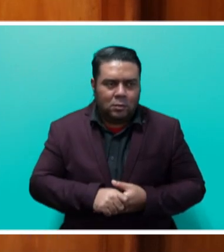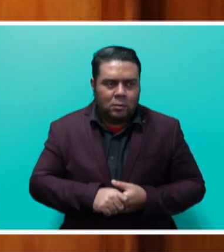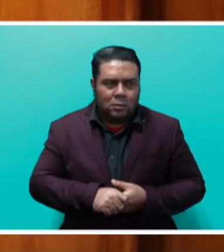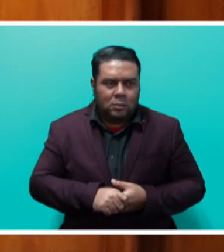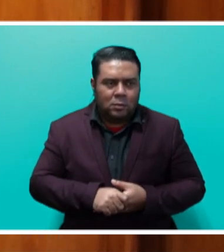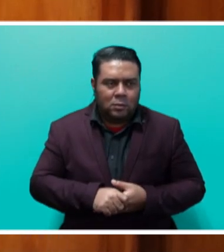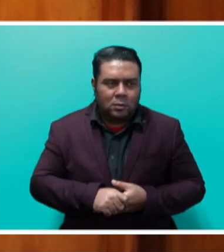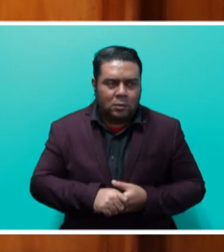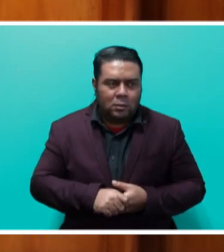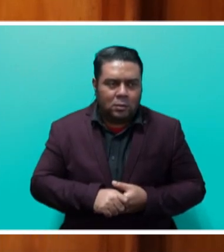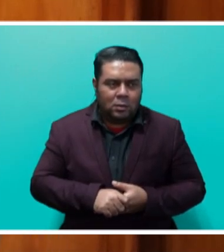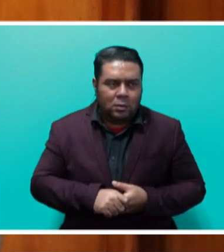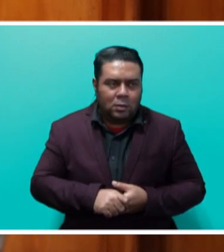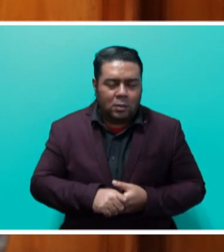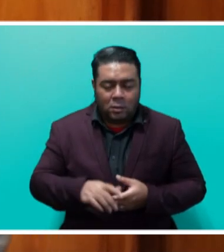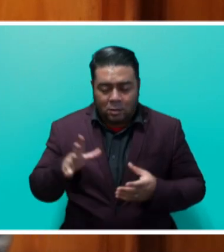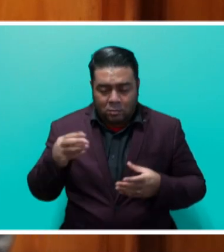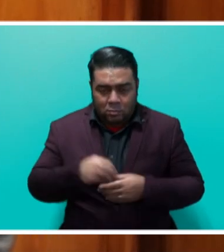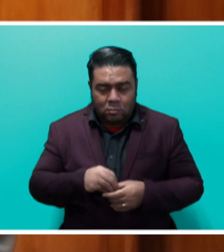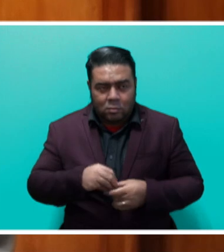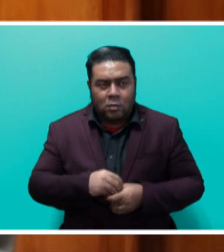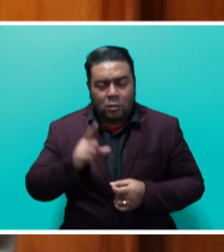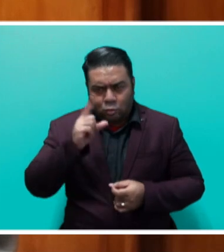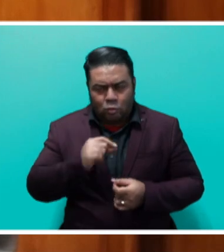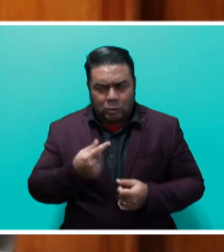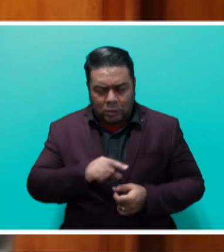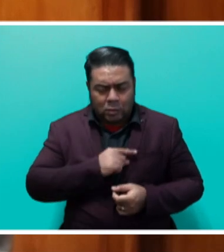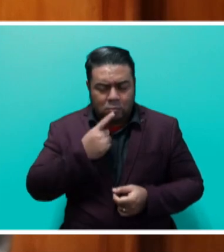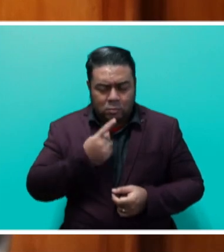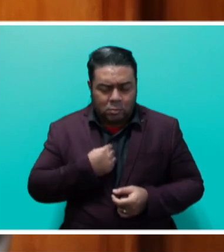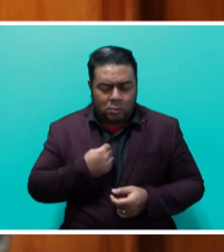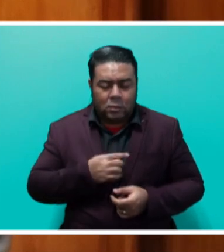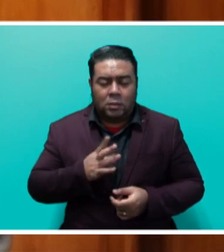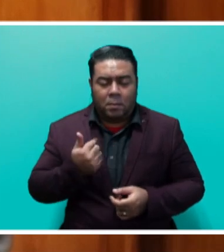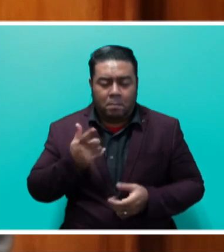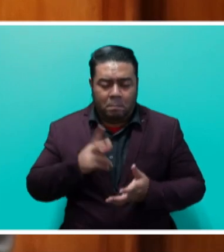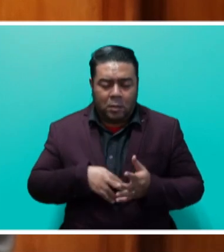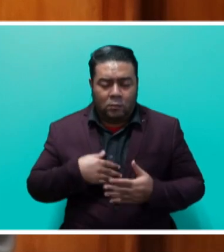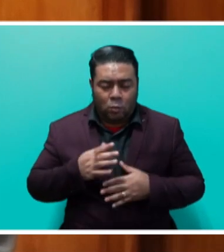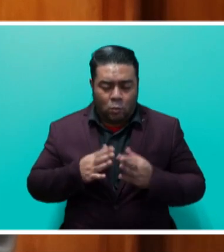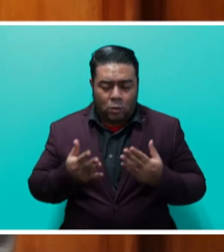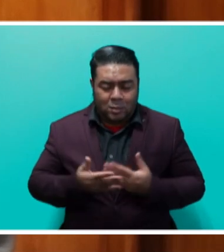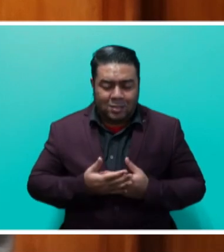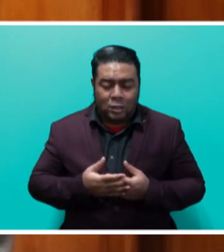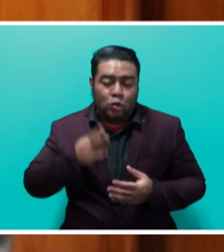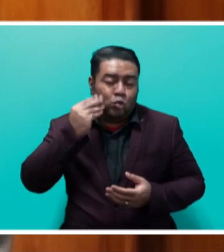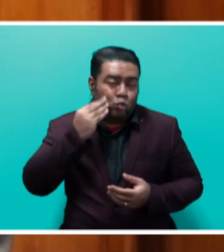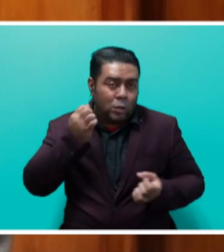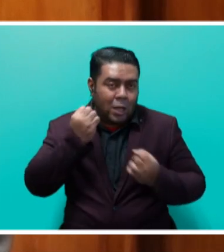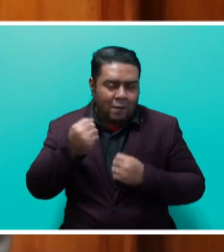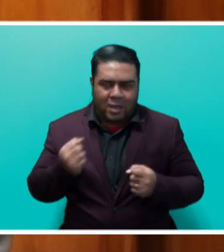The consultants also did tell me that in some parts of the world, sugar is looked at as an energy